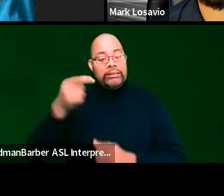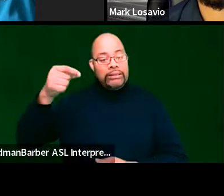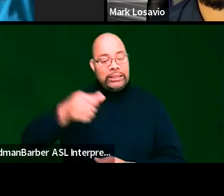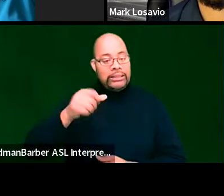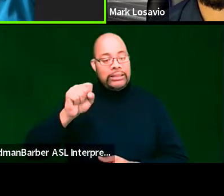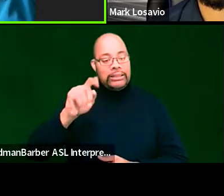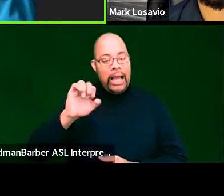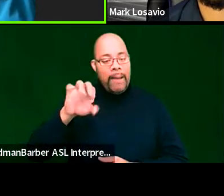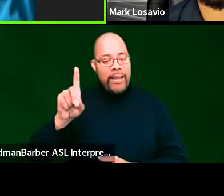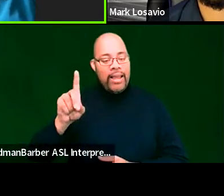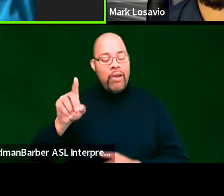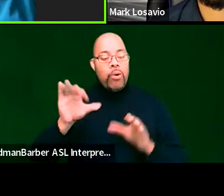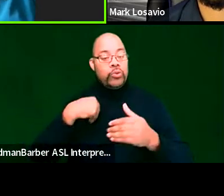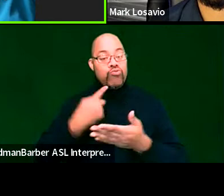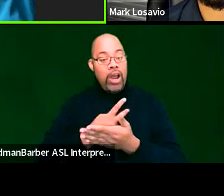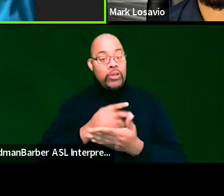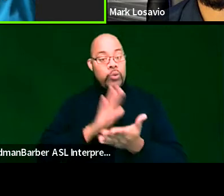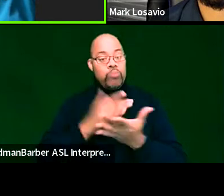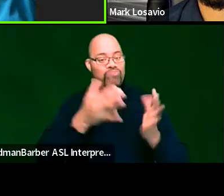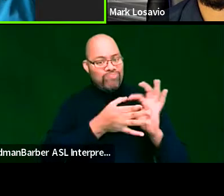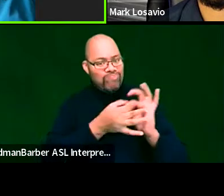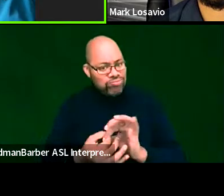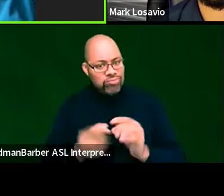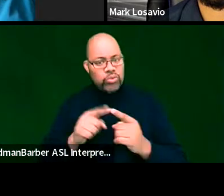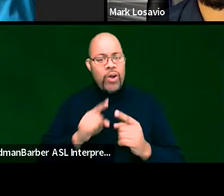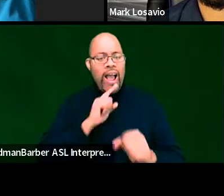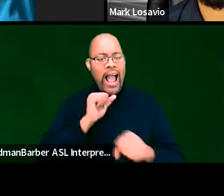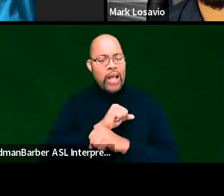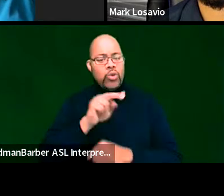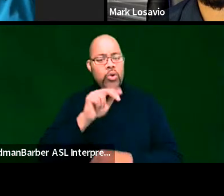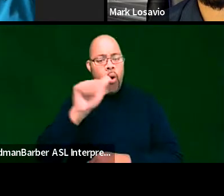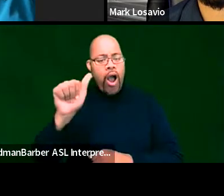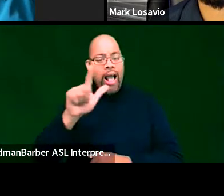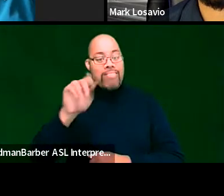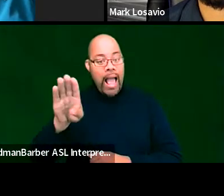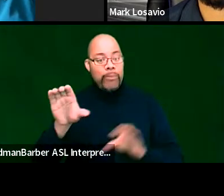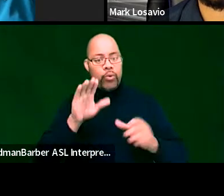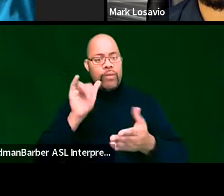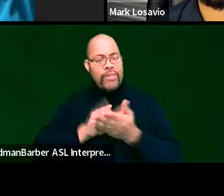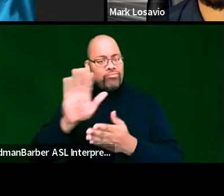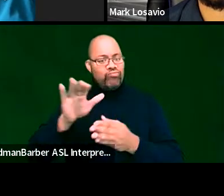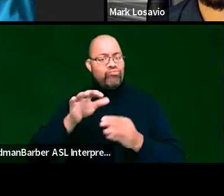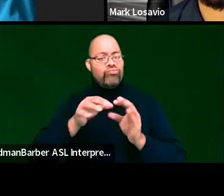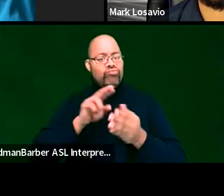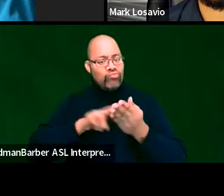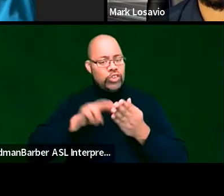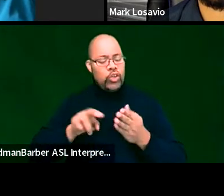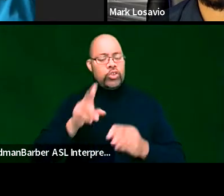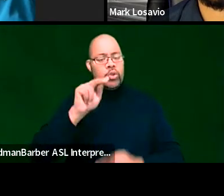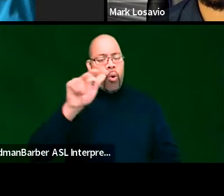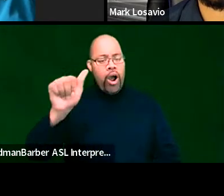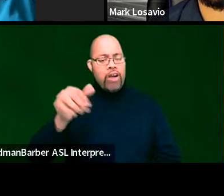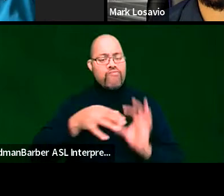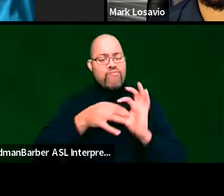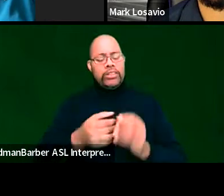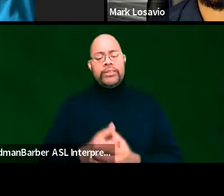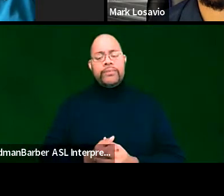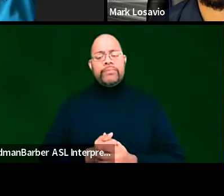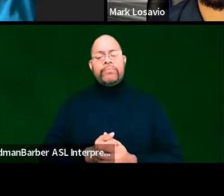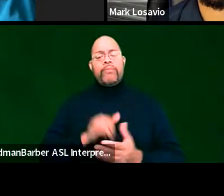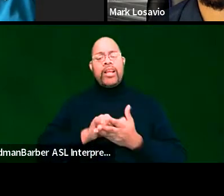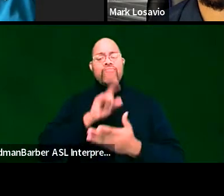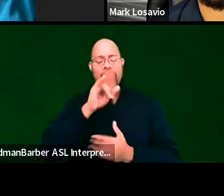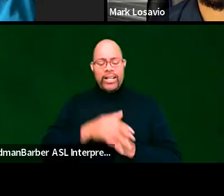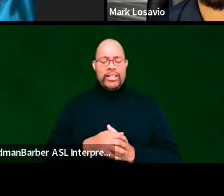that graduate research, and tie me in to an actual NOAA lab doing NOAA-related research. And so that